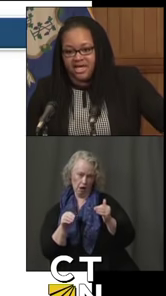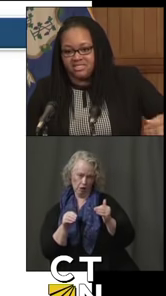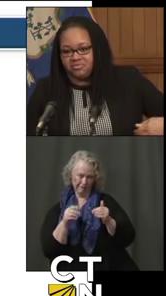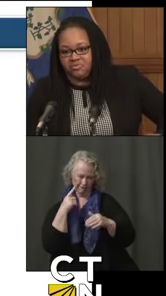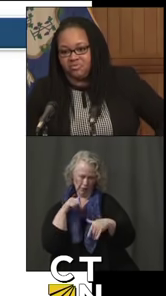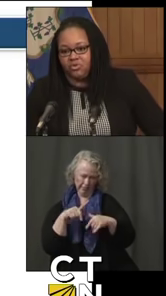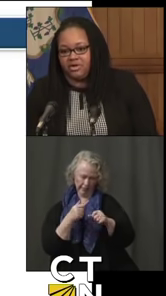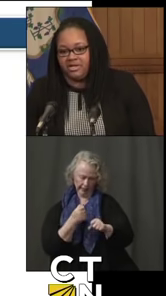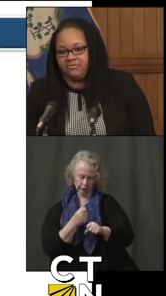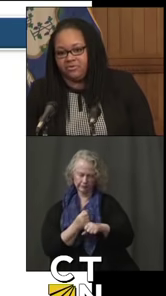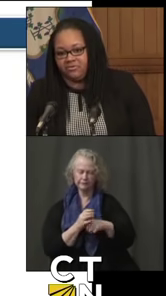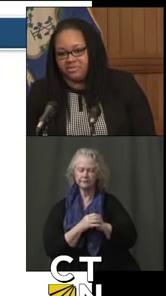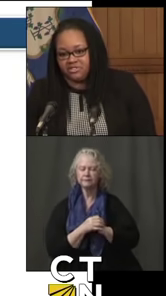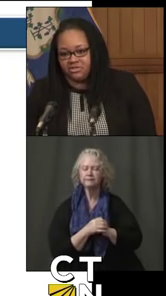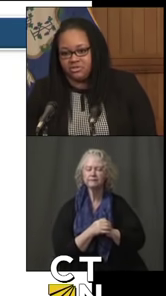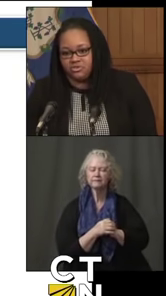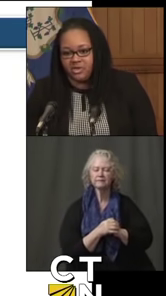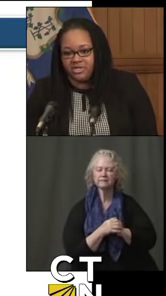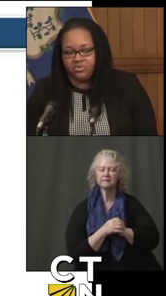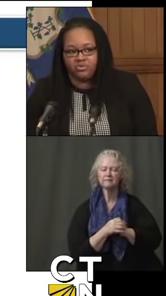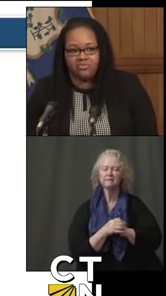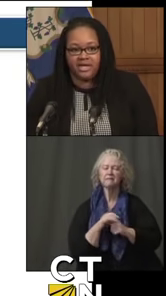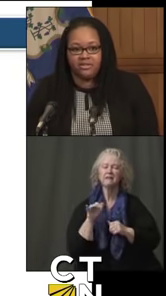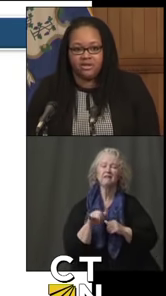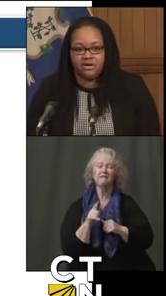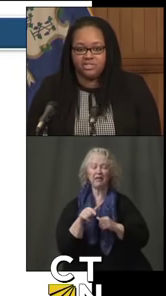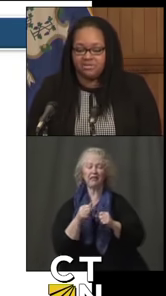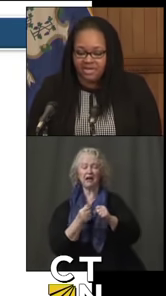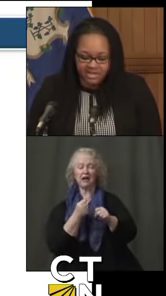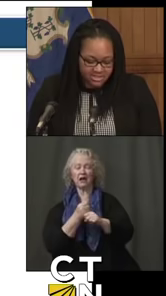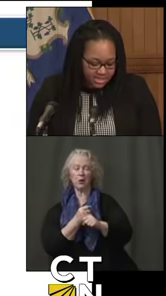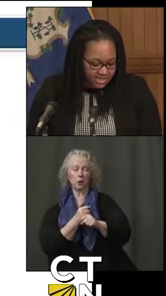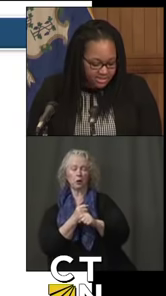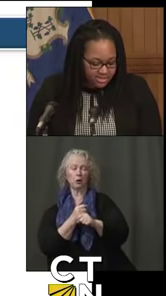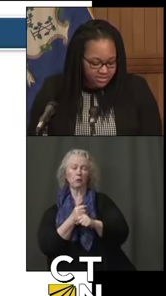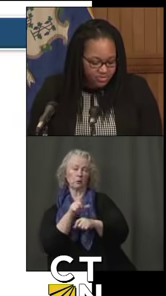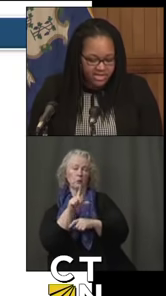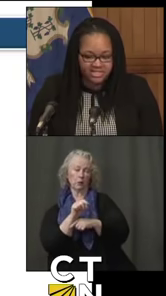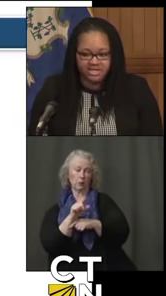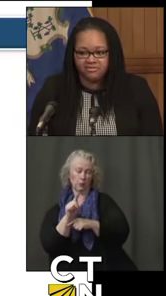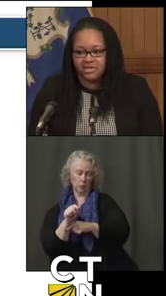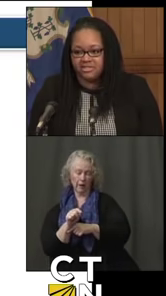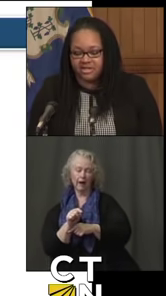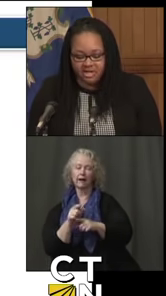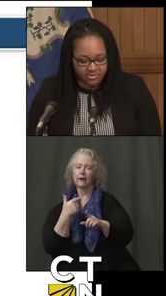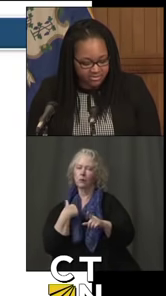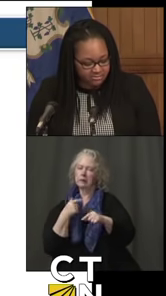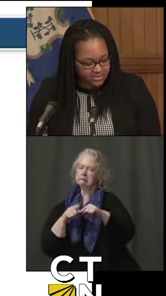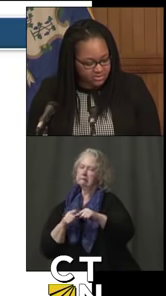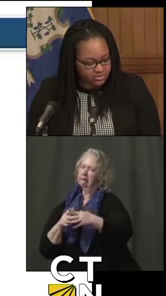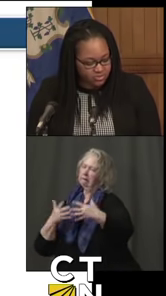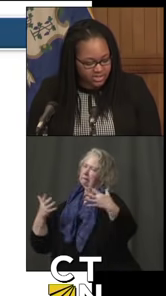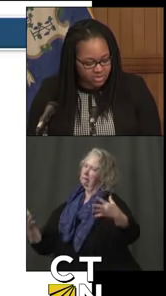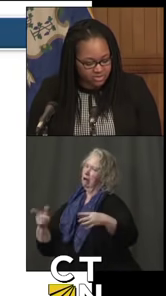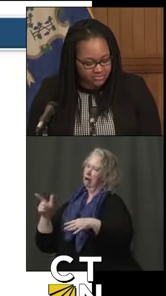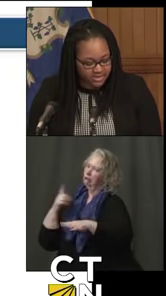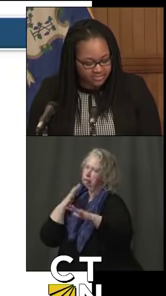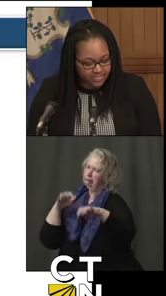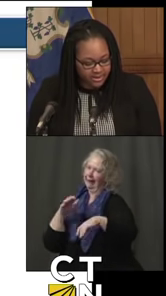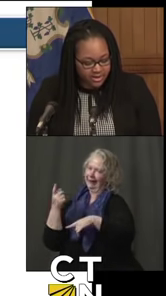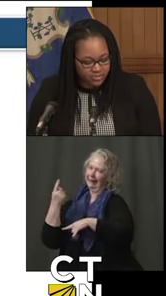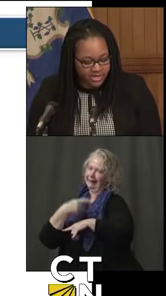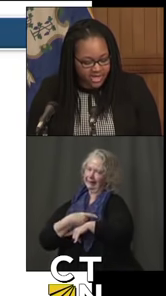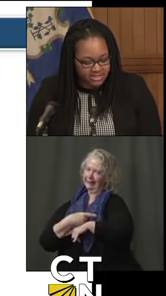Obviously, as reported for fiscal year 20, we will by and large depend on the rainy day fund to cover the fiscal 20